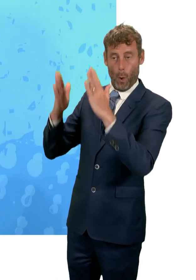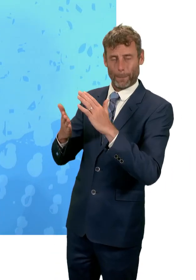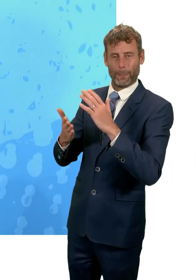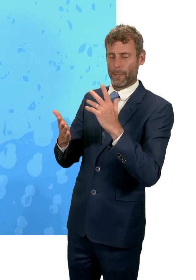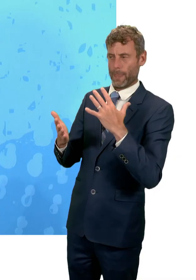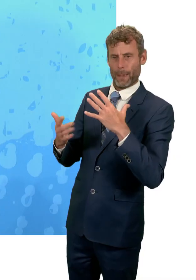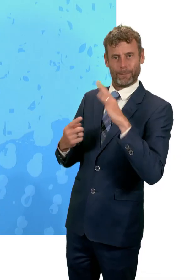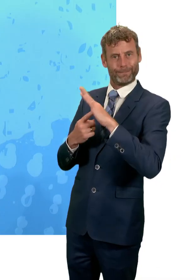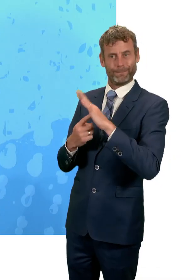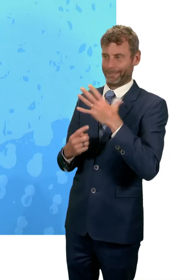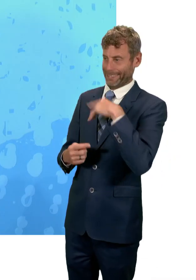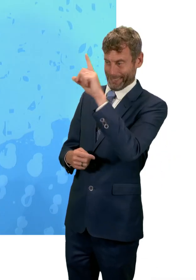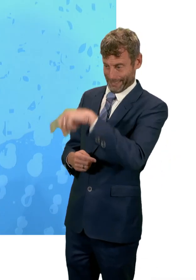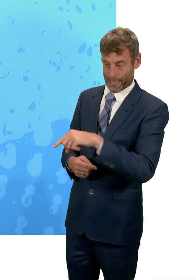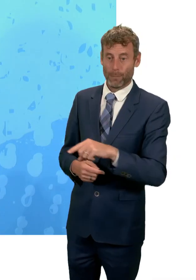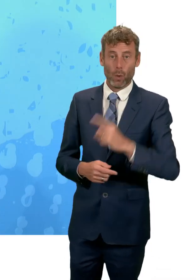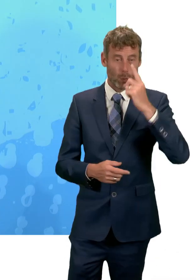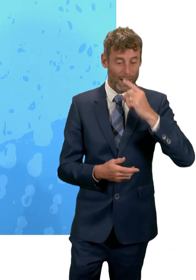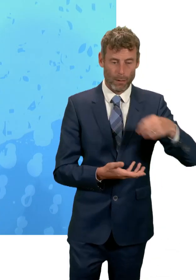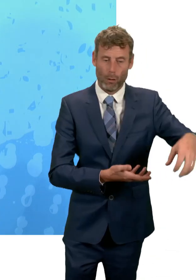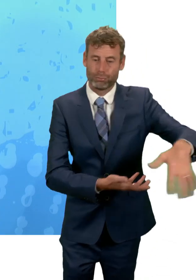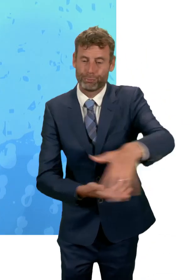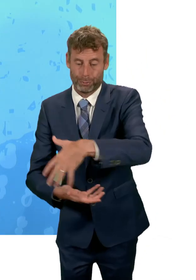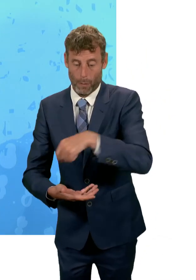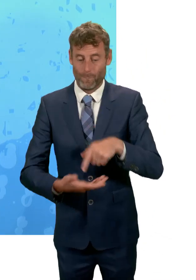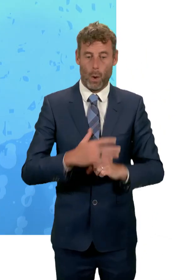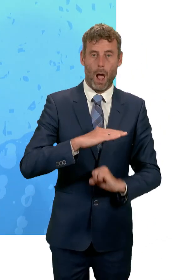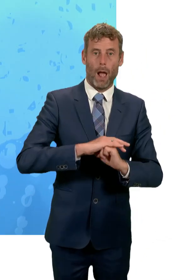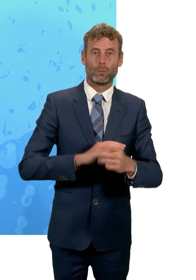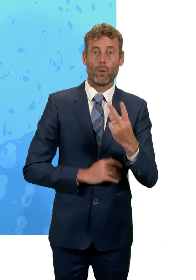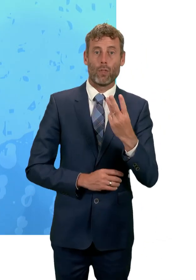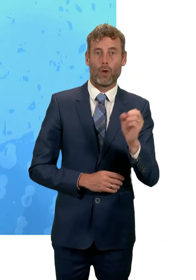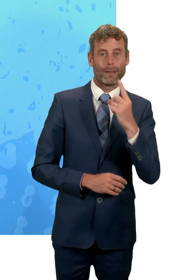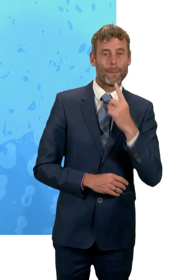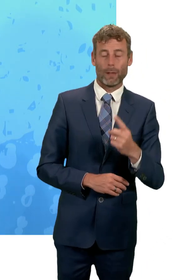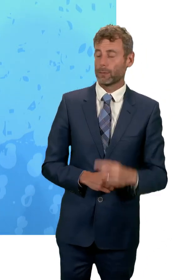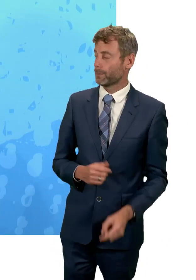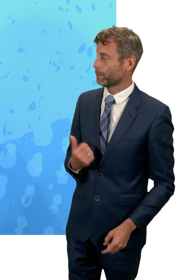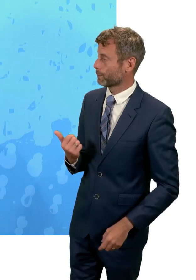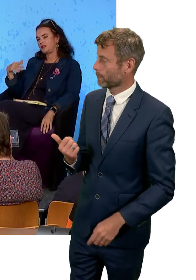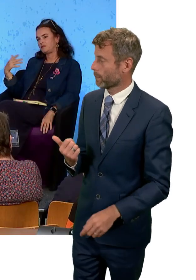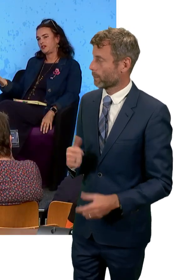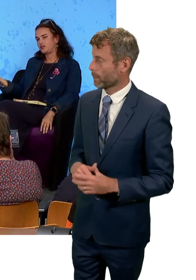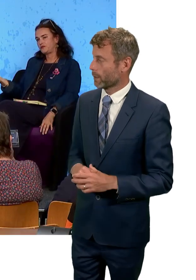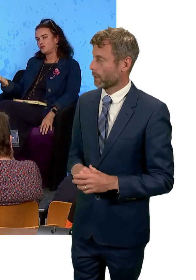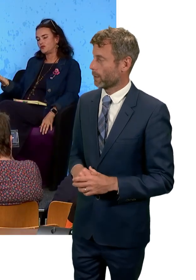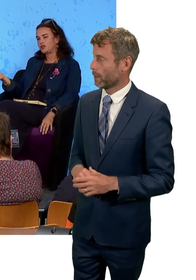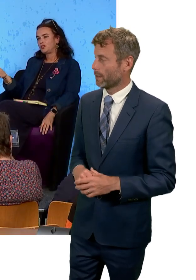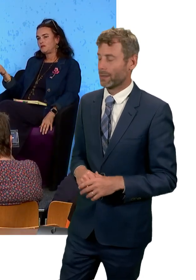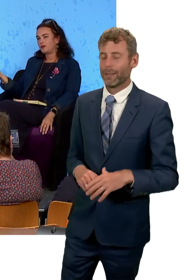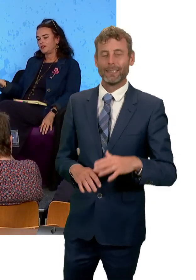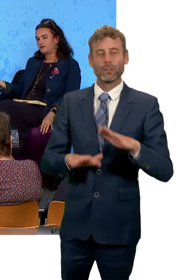be done. But it just takes a bit of that. You just have to think about it. But there is the cost of living crisis. It's not just having the money to